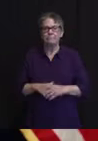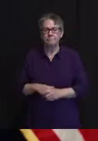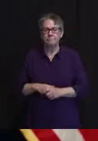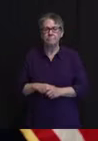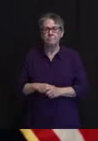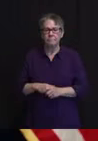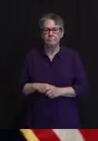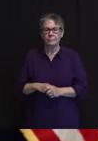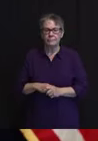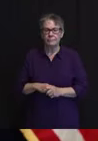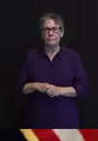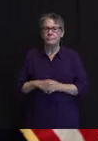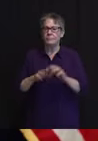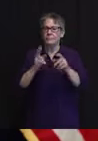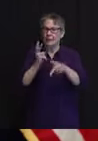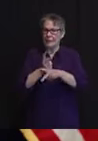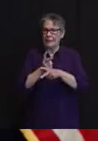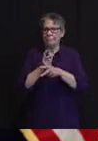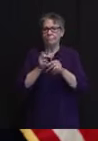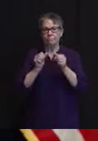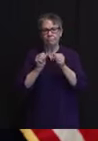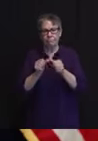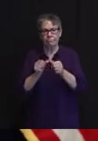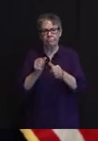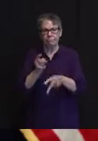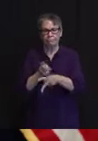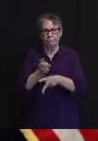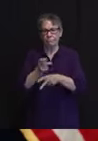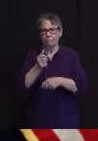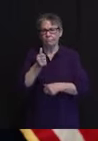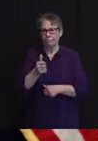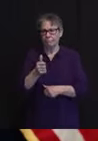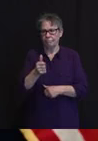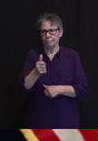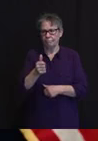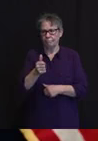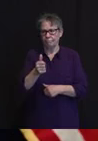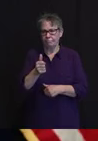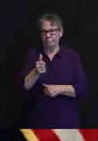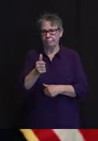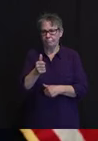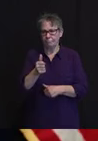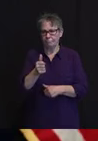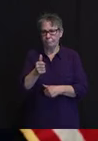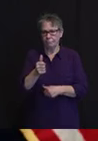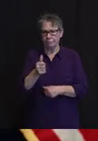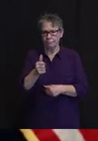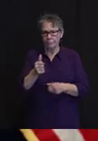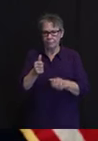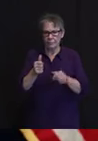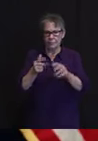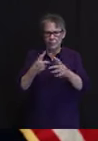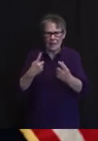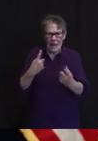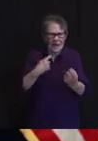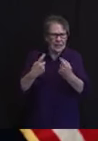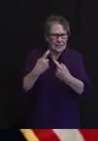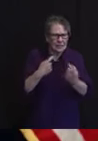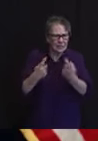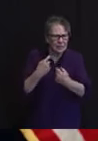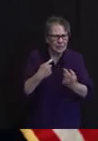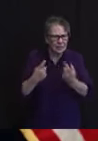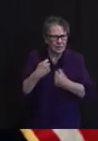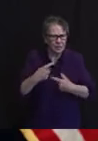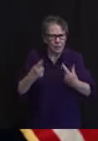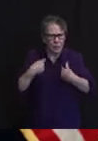doing. Matt asked questions which gets to the nub of what we can do. And that is, does this